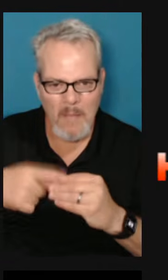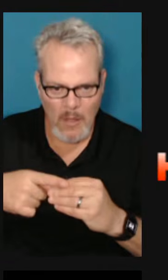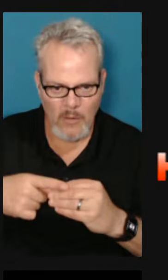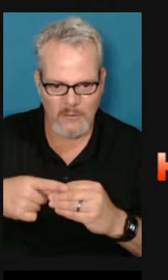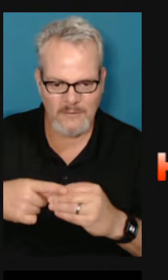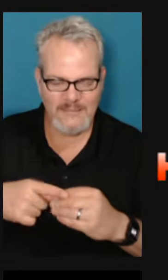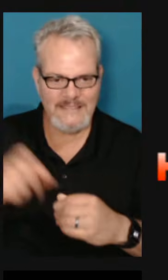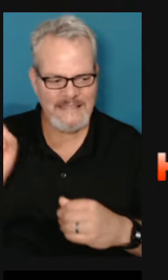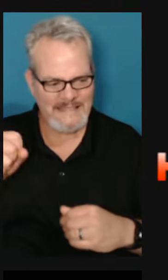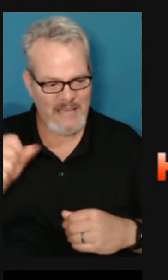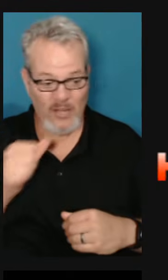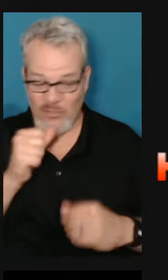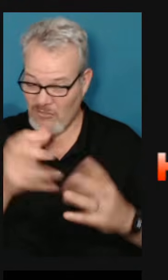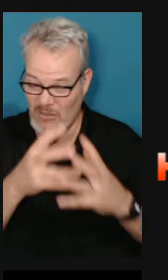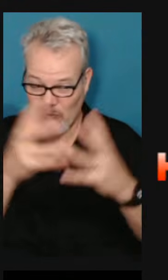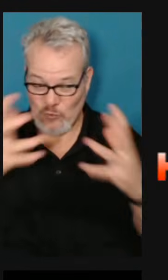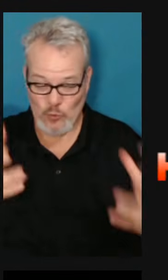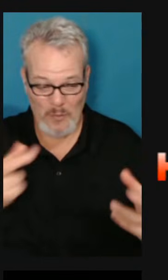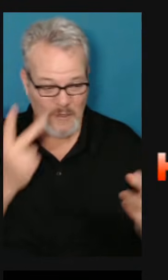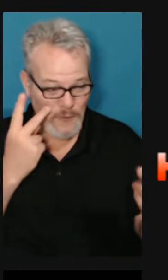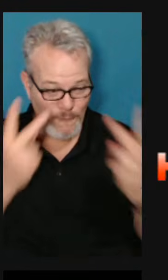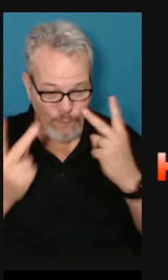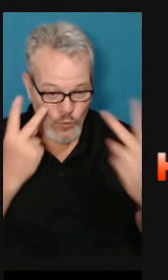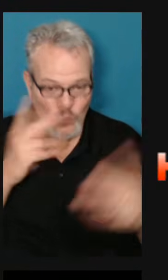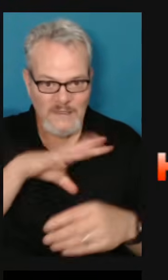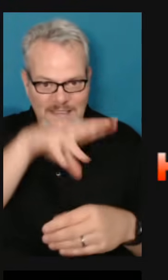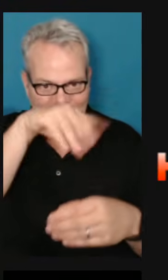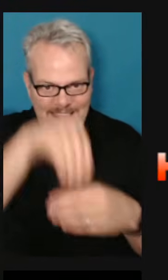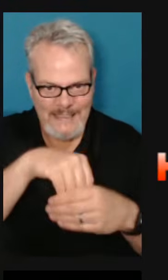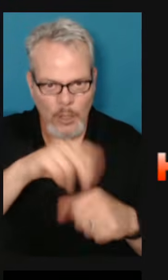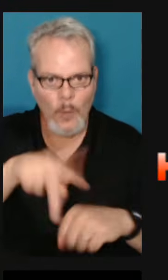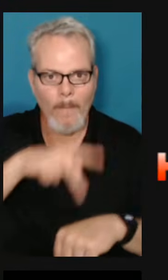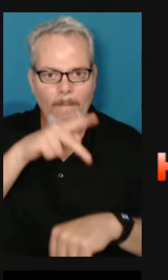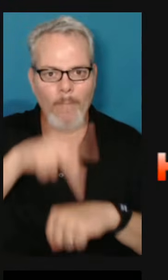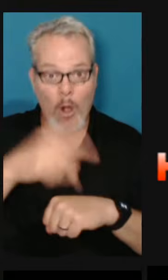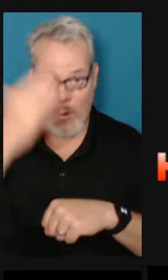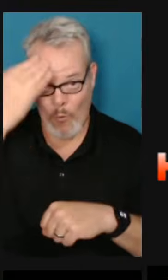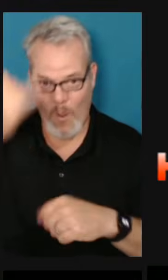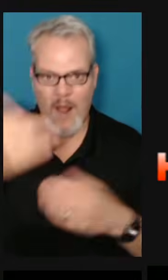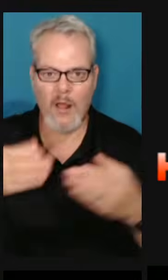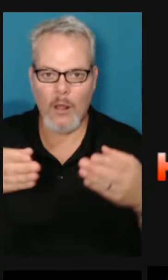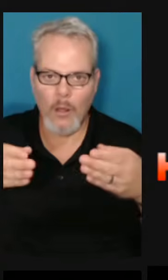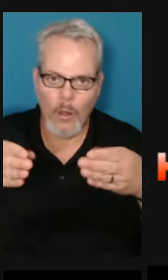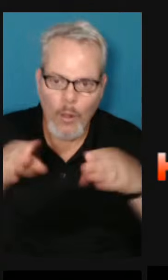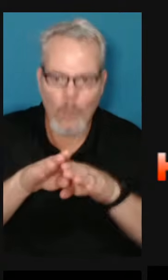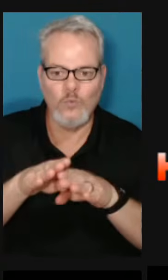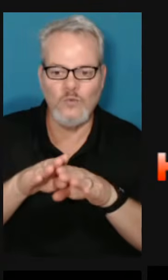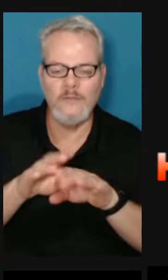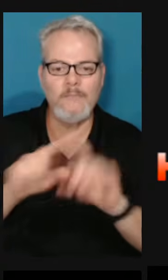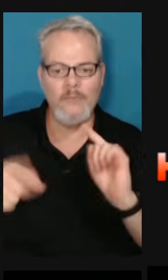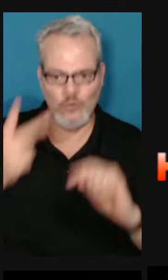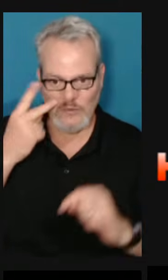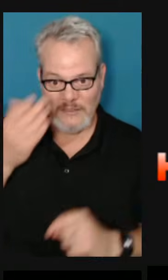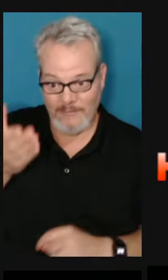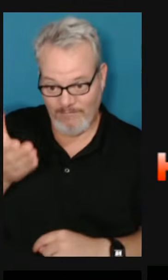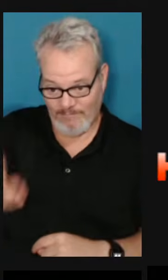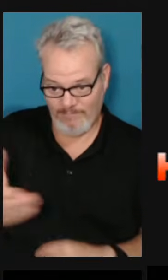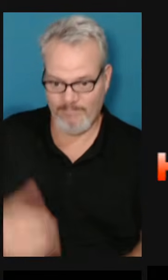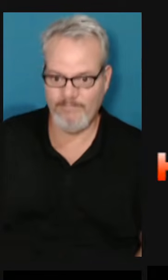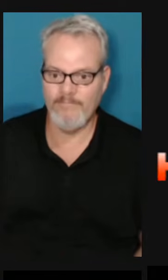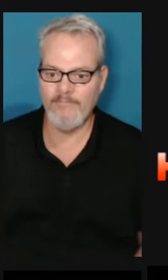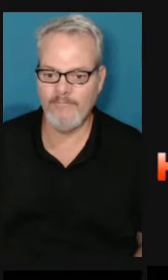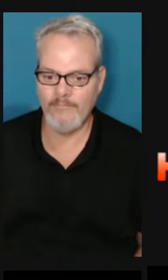not so many views in the park once it was closed, but you'll see that there is before and after.